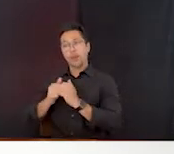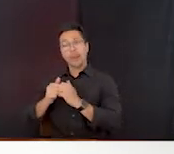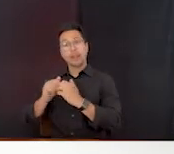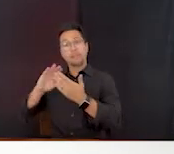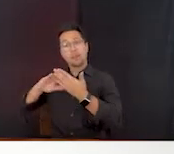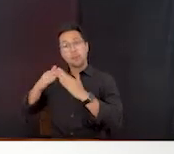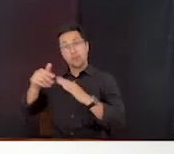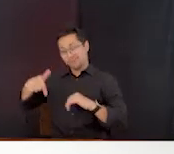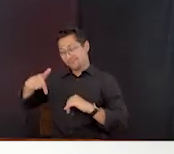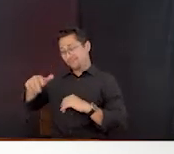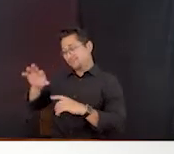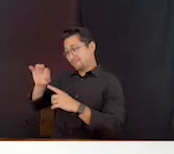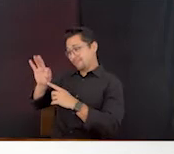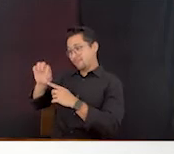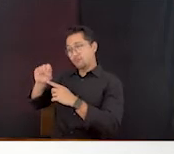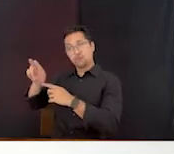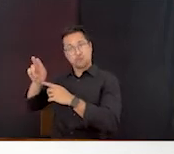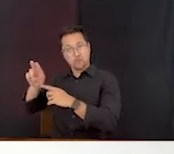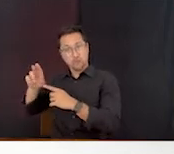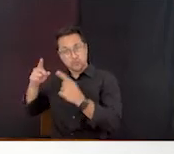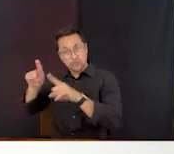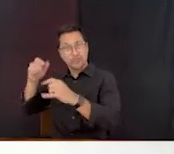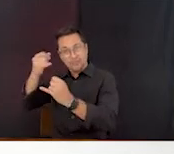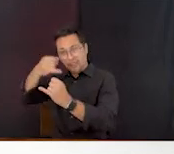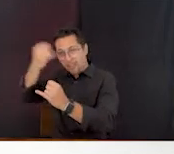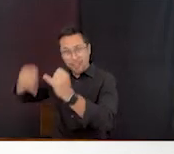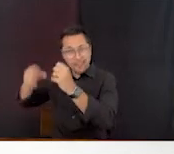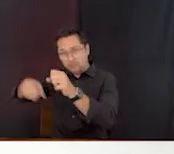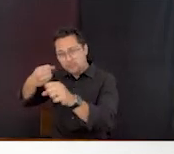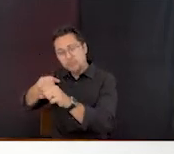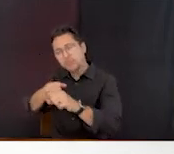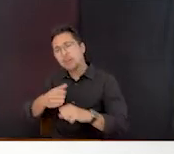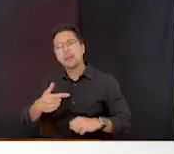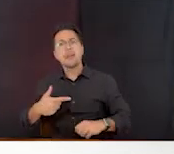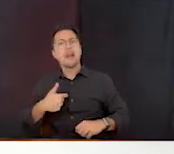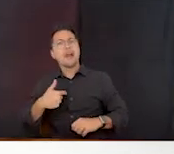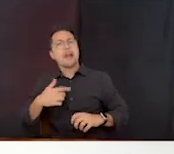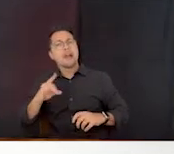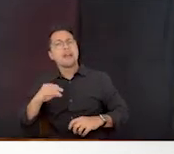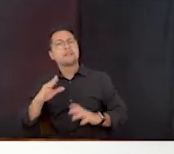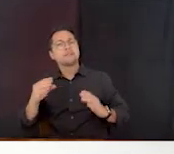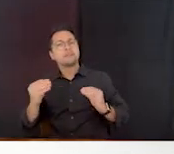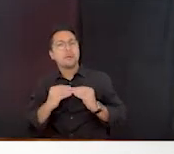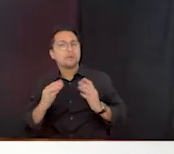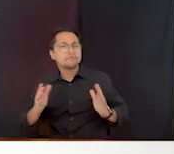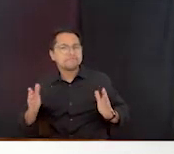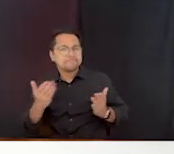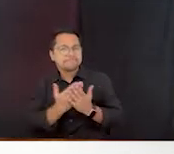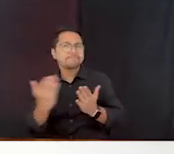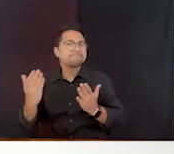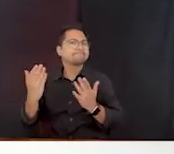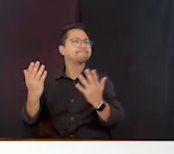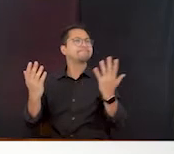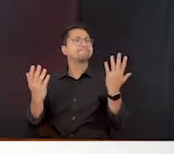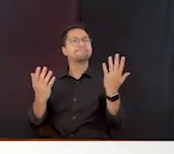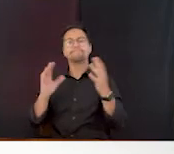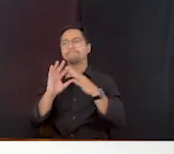community here at FSU in my last year, I did a lot more stuff pertaining to I did a lot